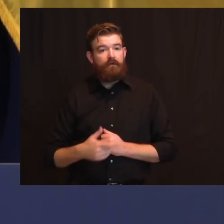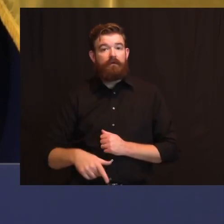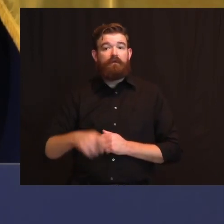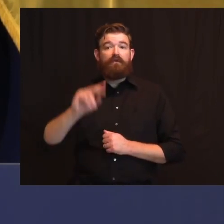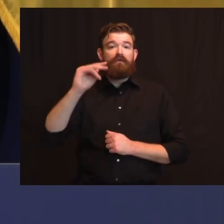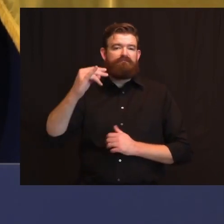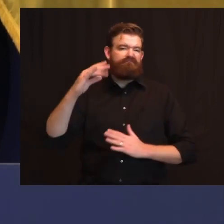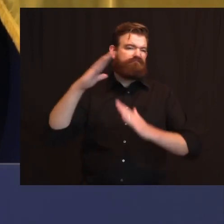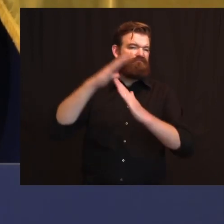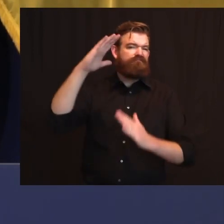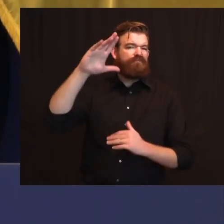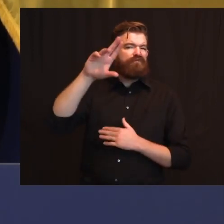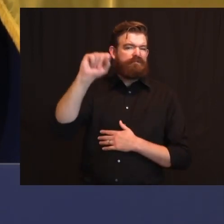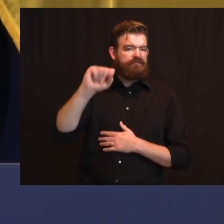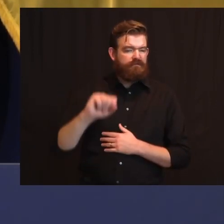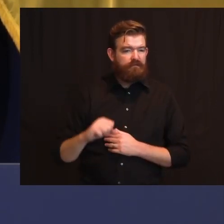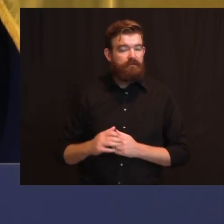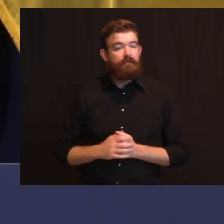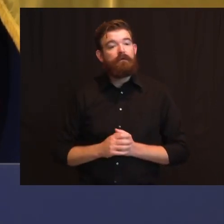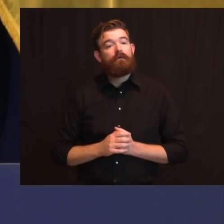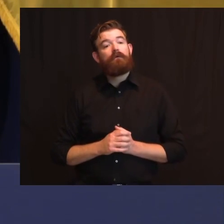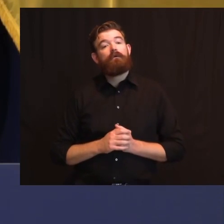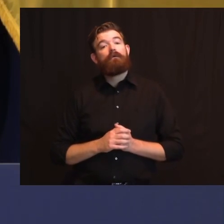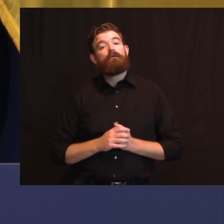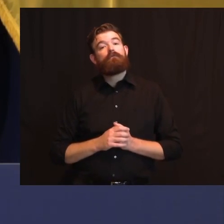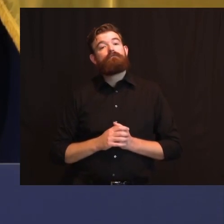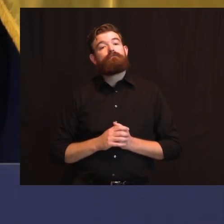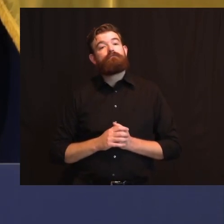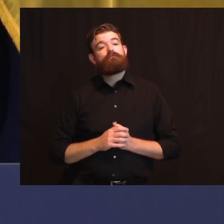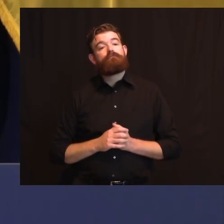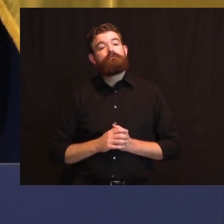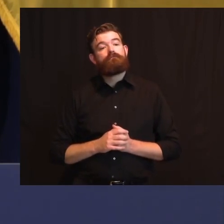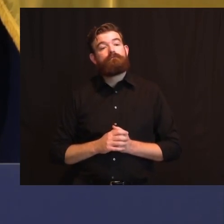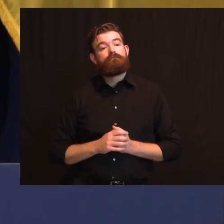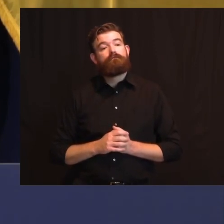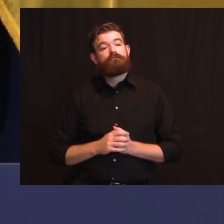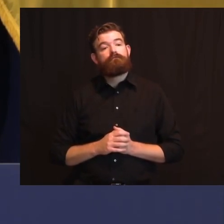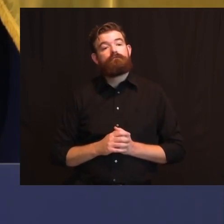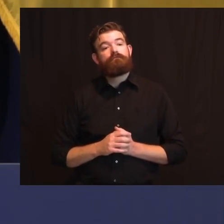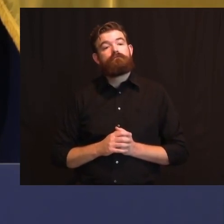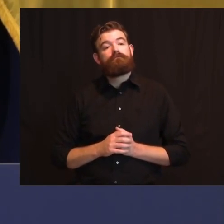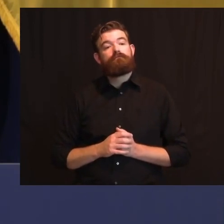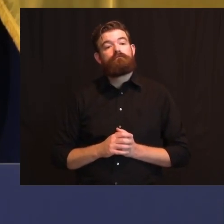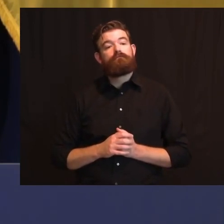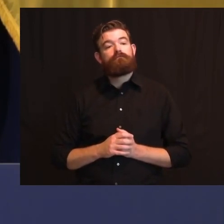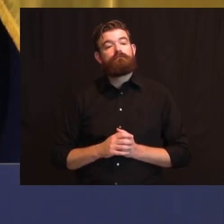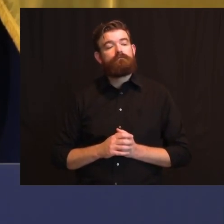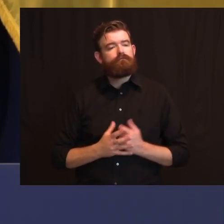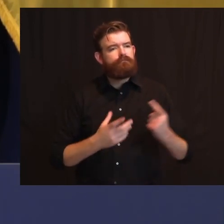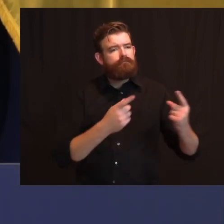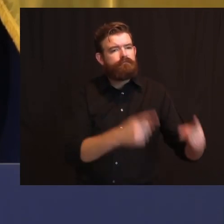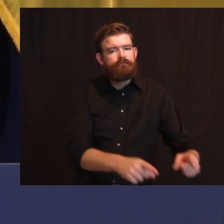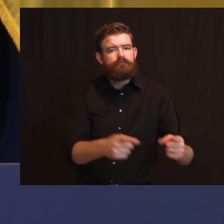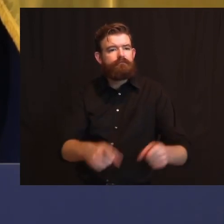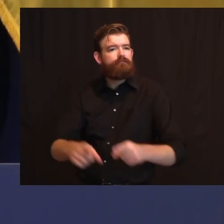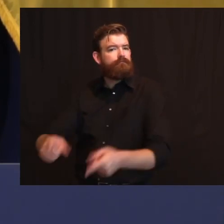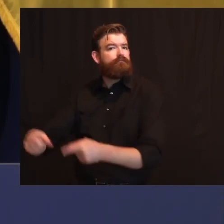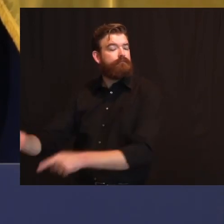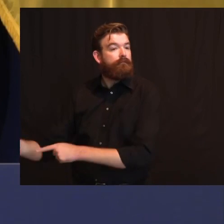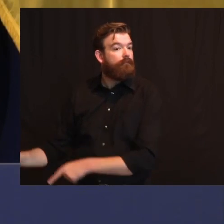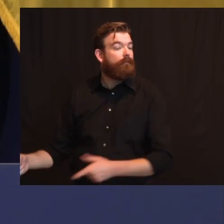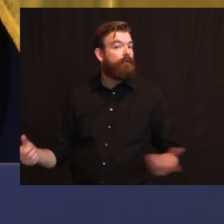past is not just in isolation, because nothing's in isolation. It's less about what you're doing with law